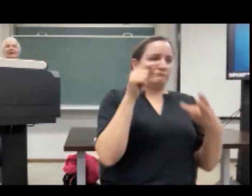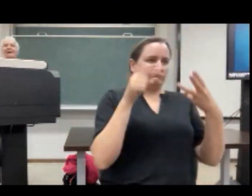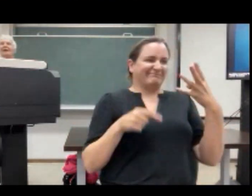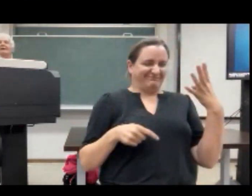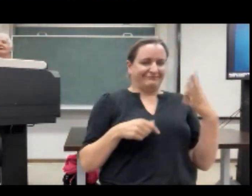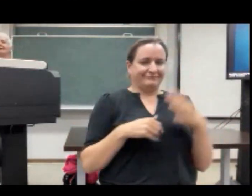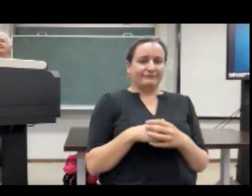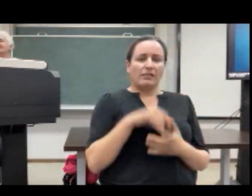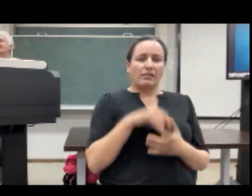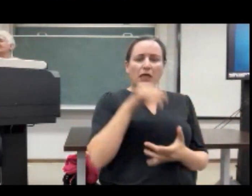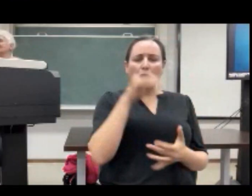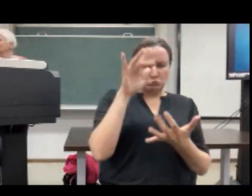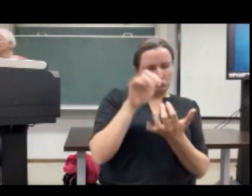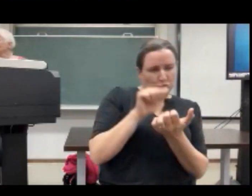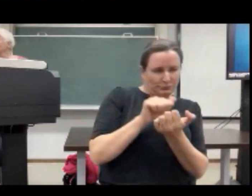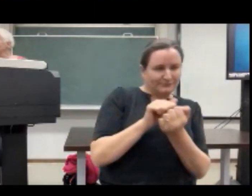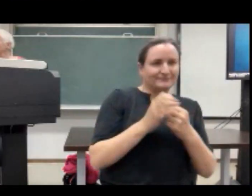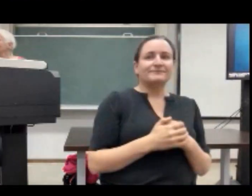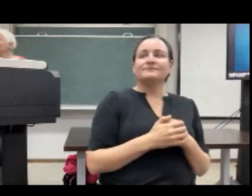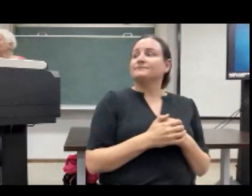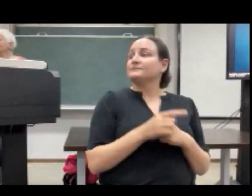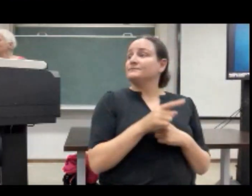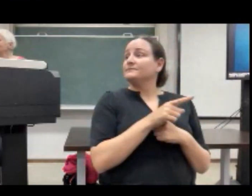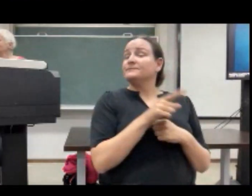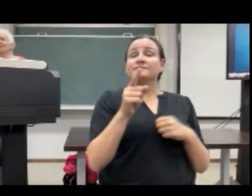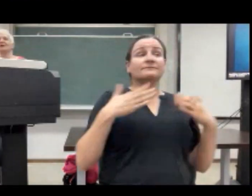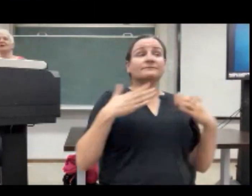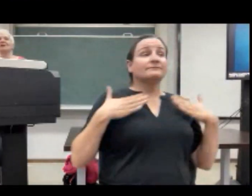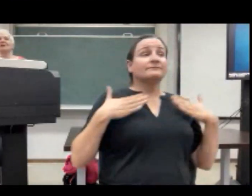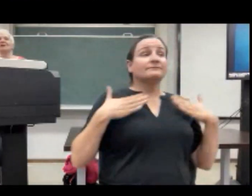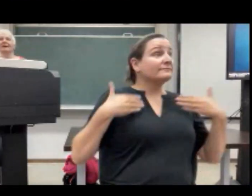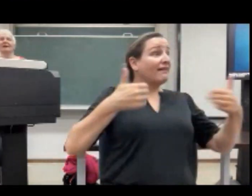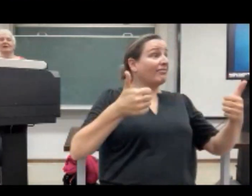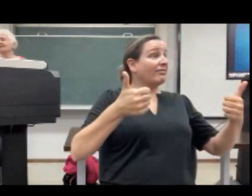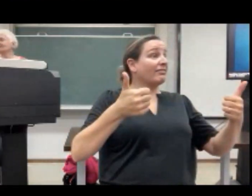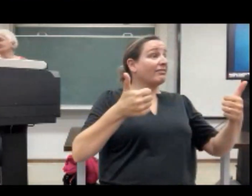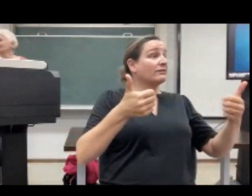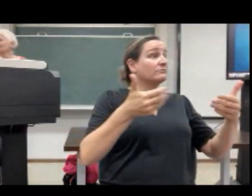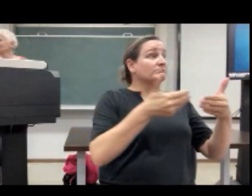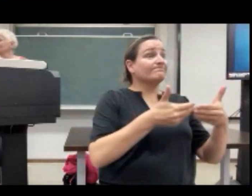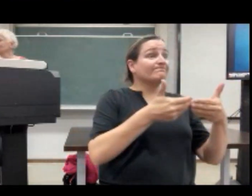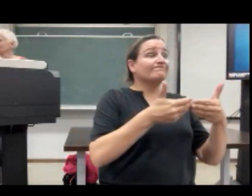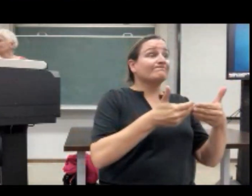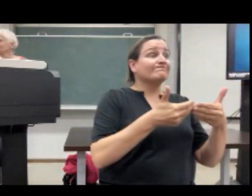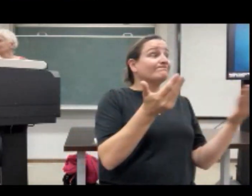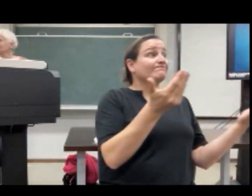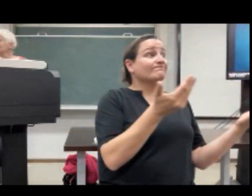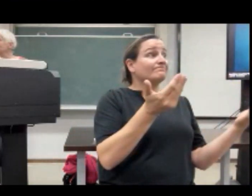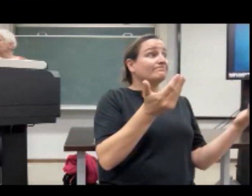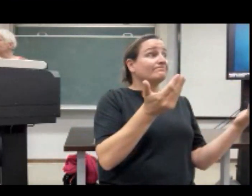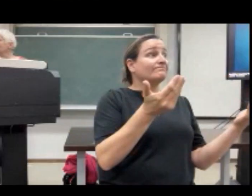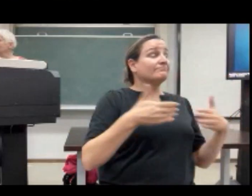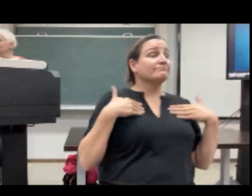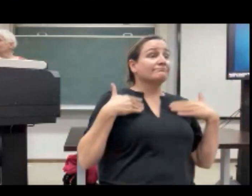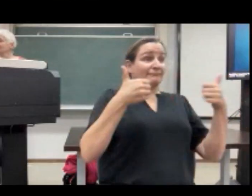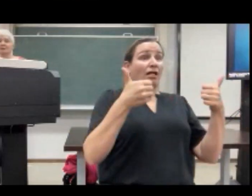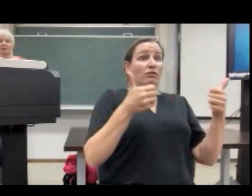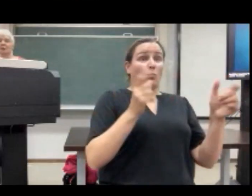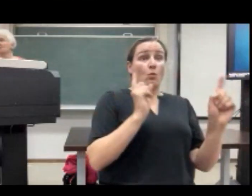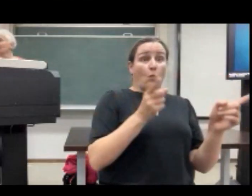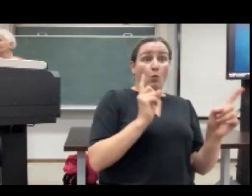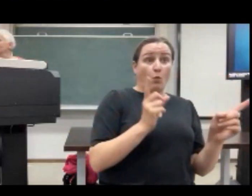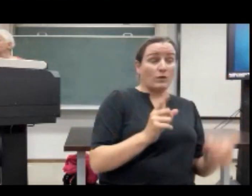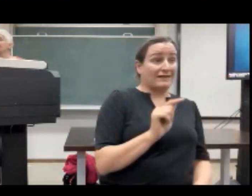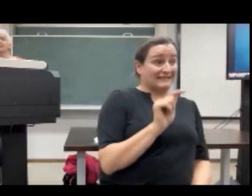Just a health warning. This is not a talk that you're going to get cheerful from. It is portraying a